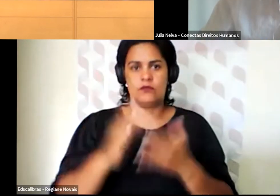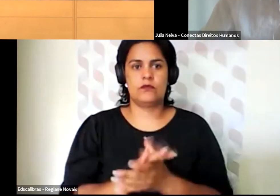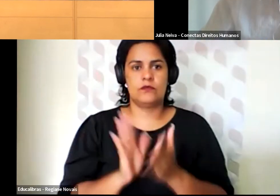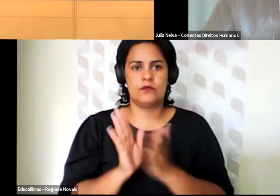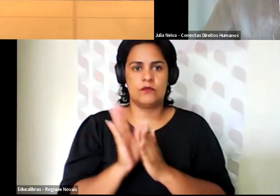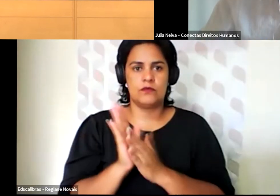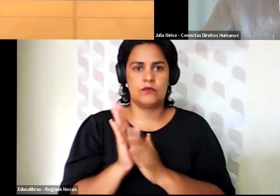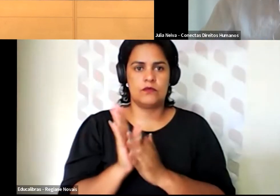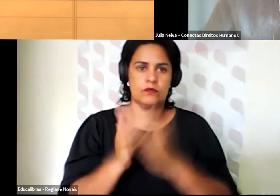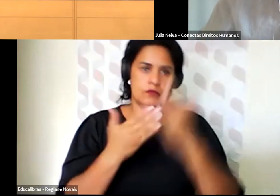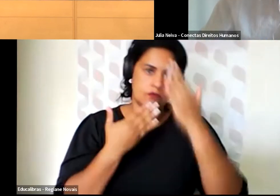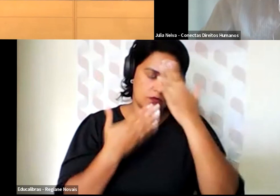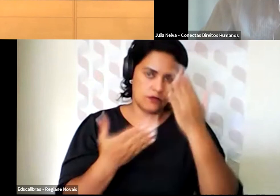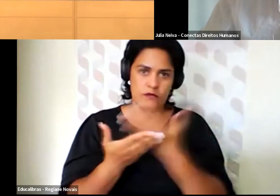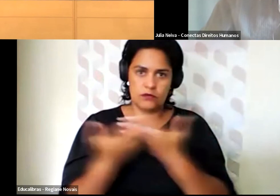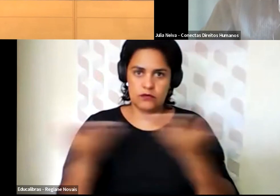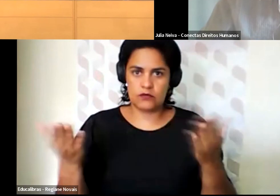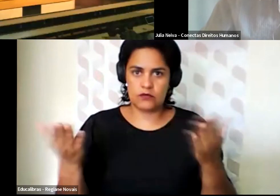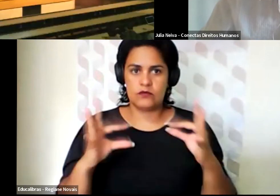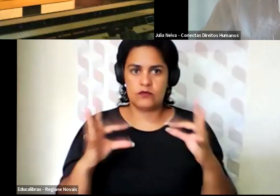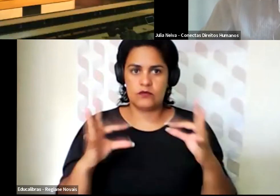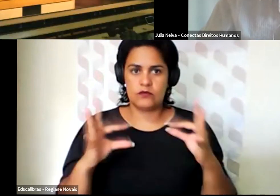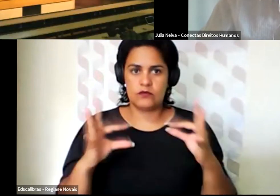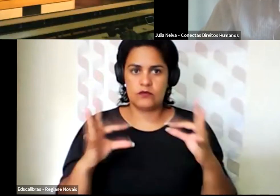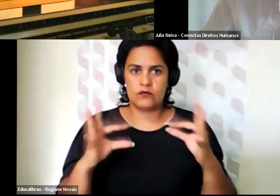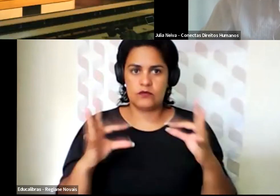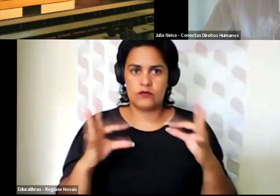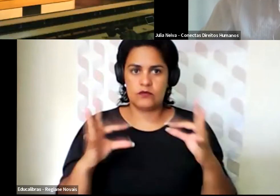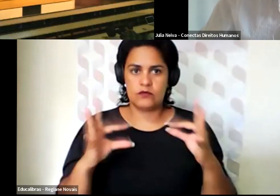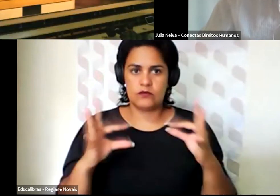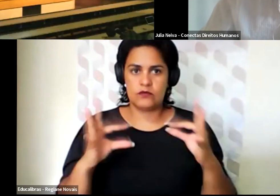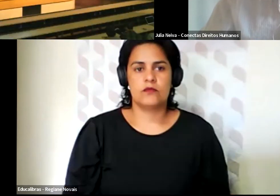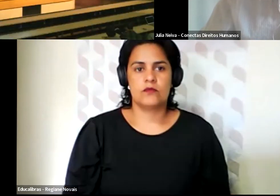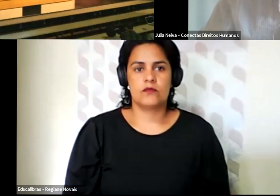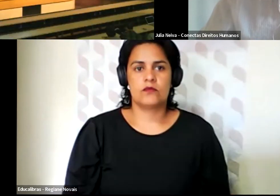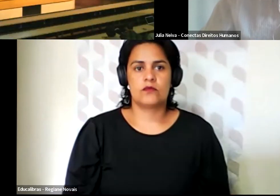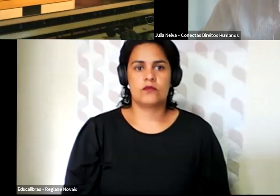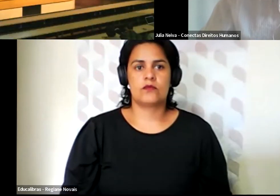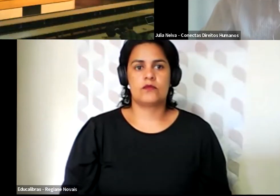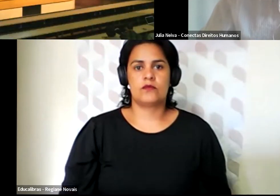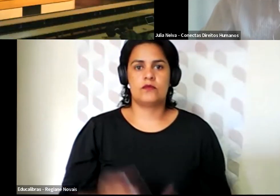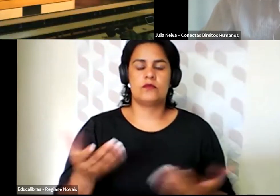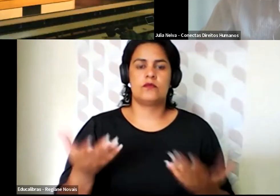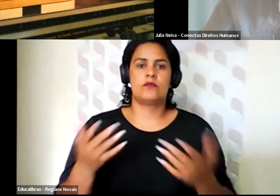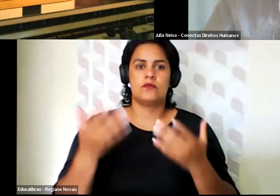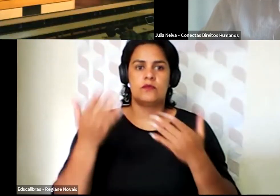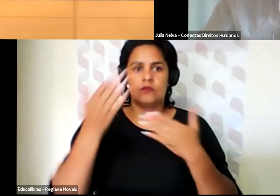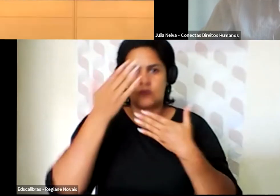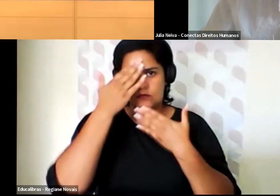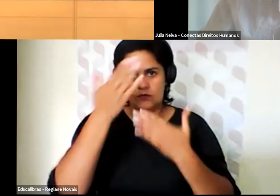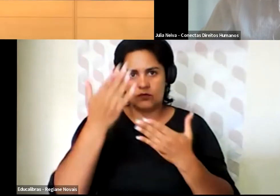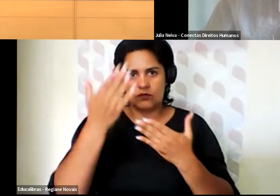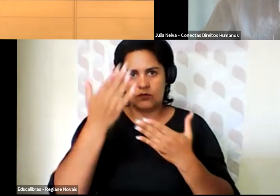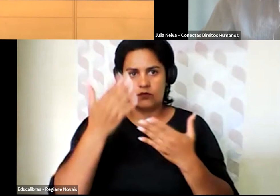it has been indeed a very rich panel. Let me just close with three small points that I guess more or less close what we have